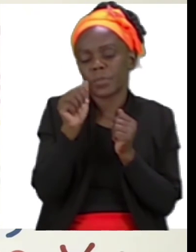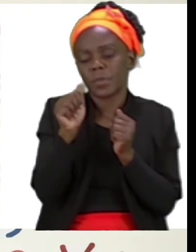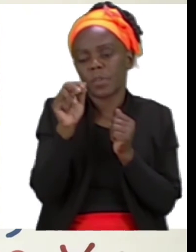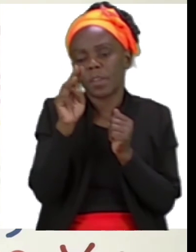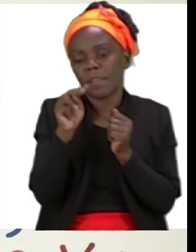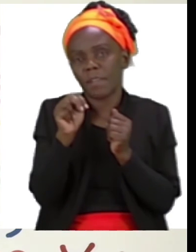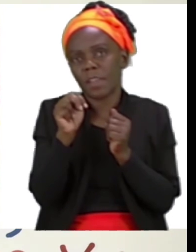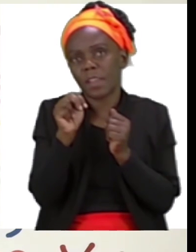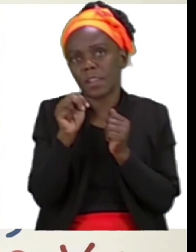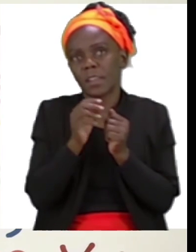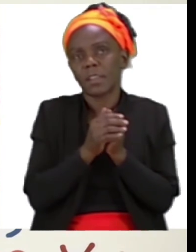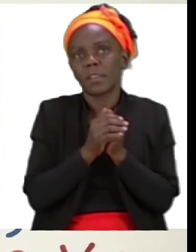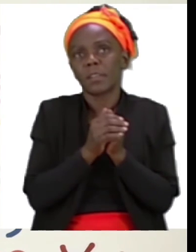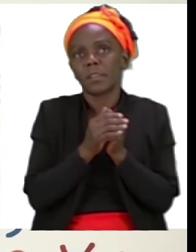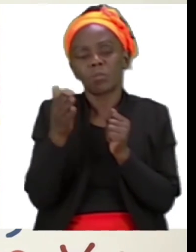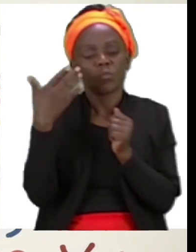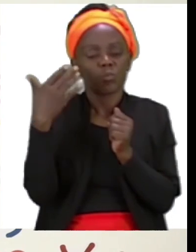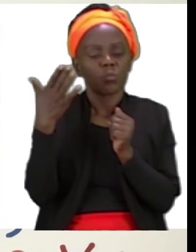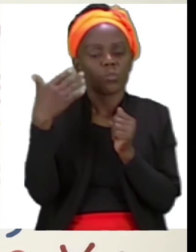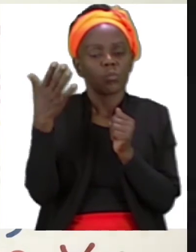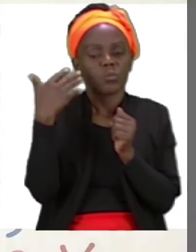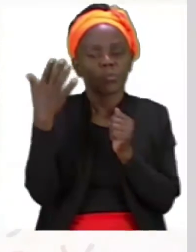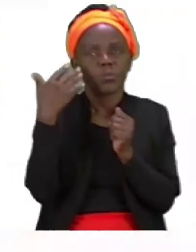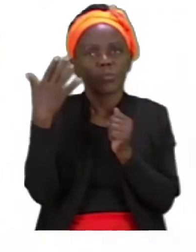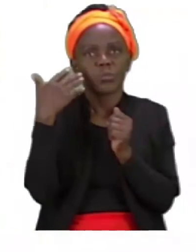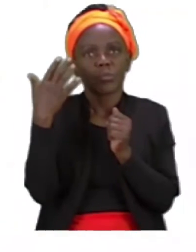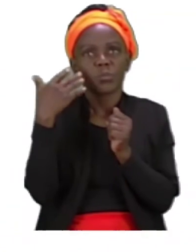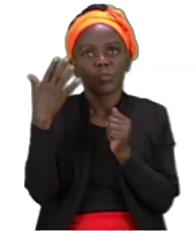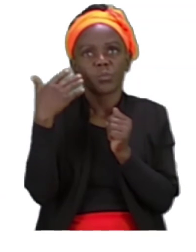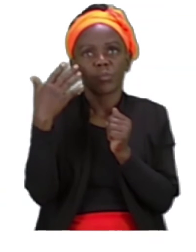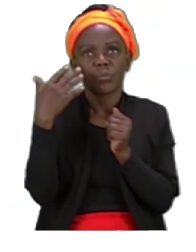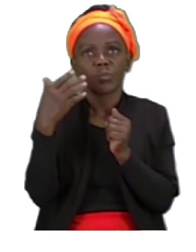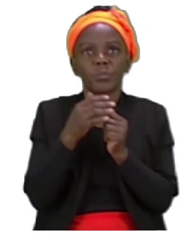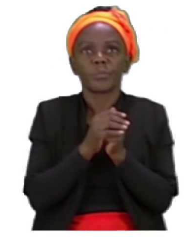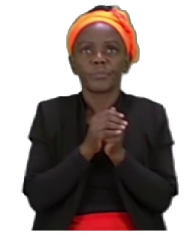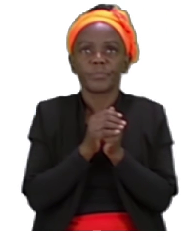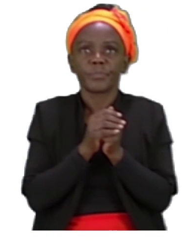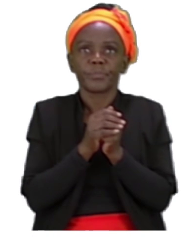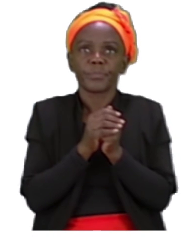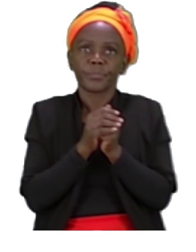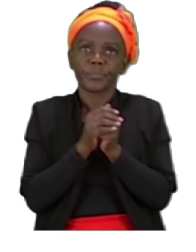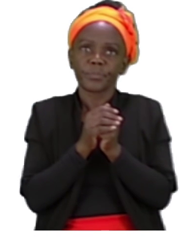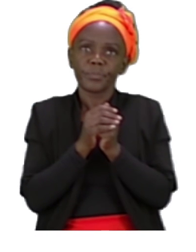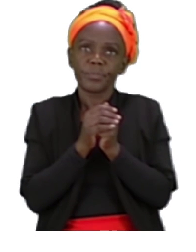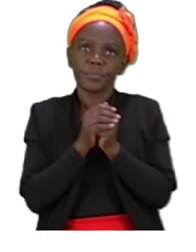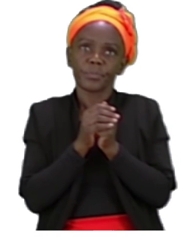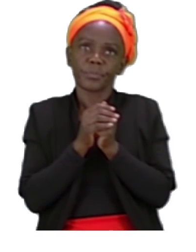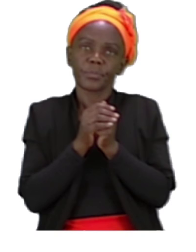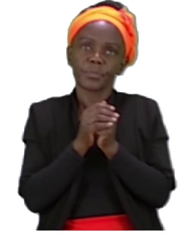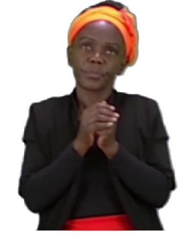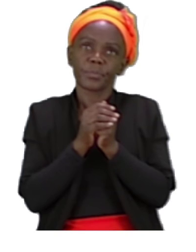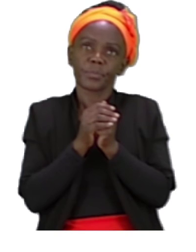going to try the word fan. Can you see the fan? Well done! There it is. So we're going to use